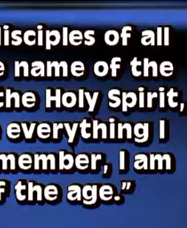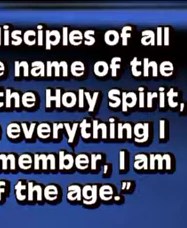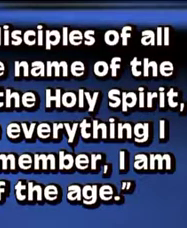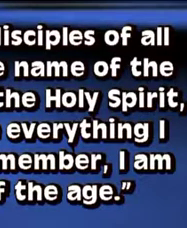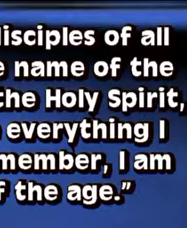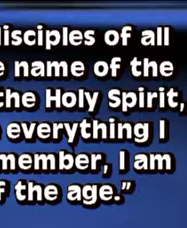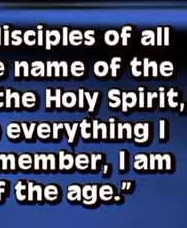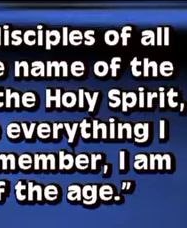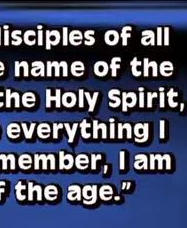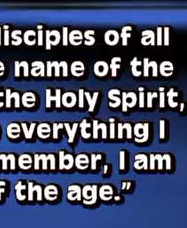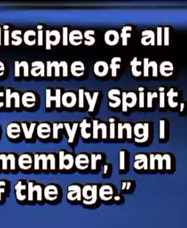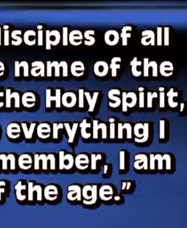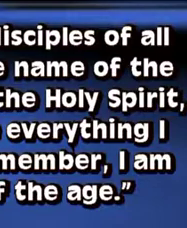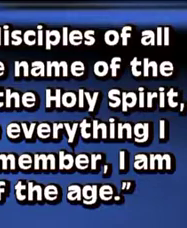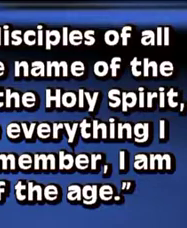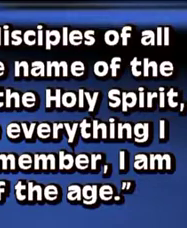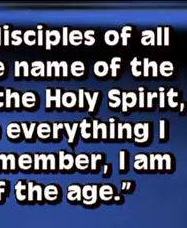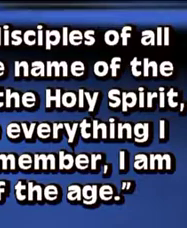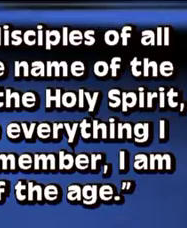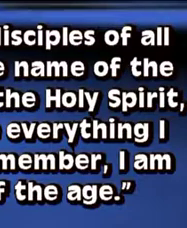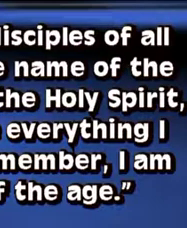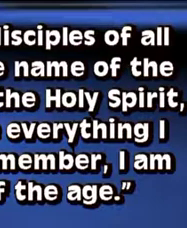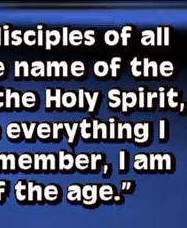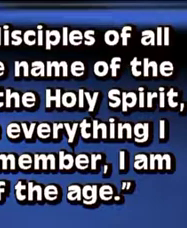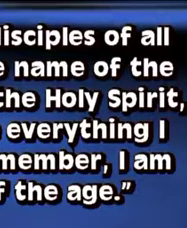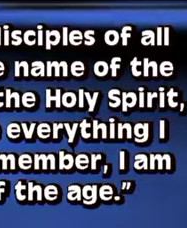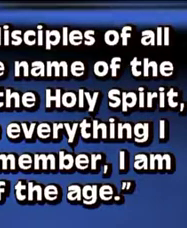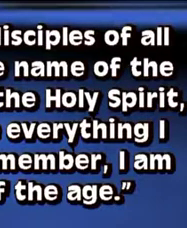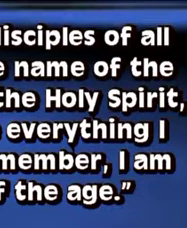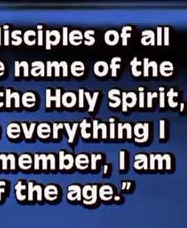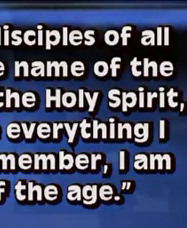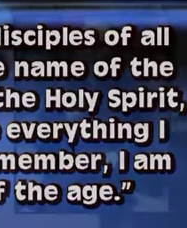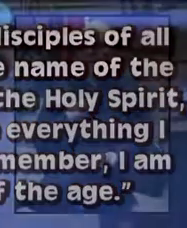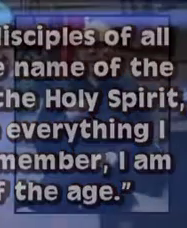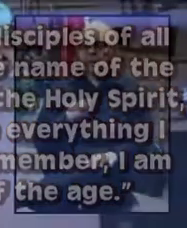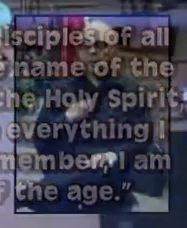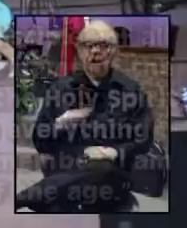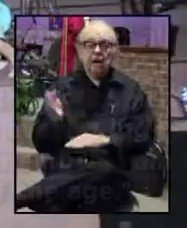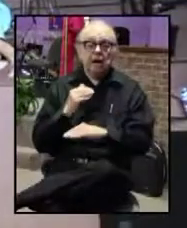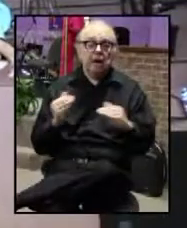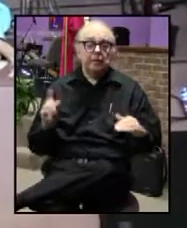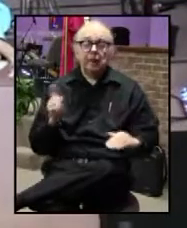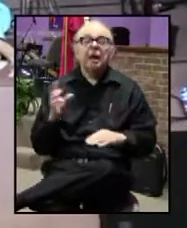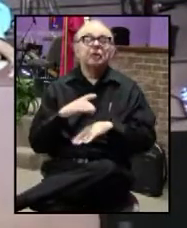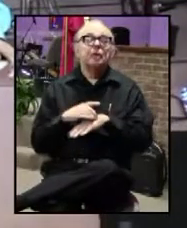all authority has been given to me in heaven and in earth.